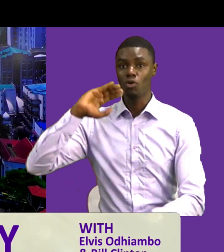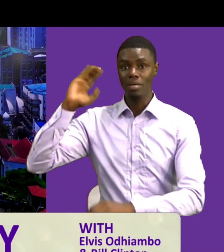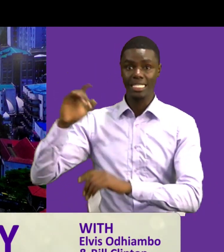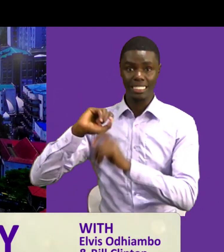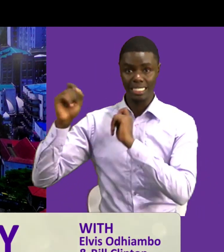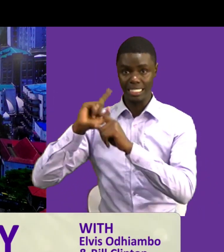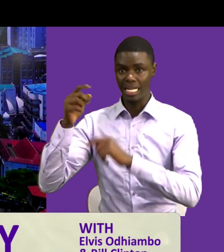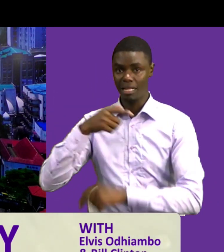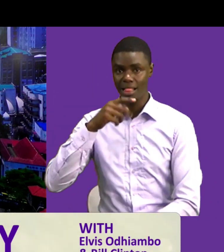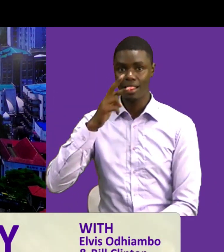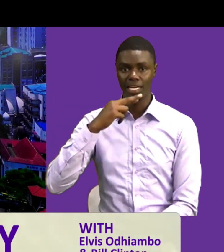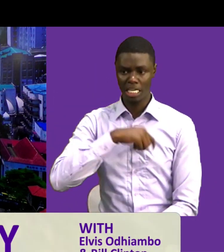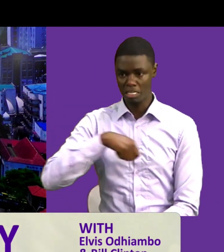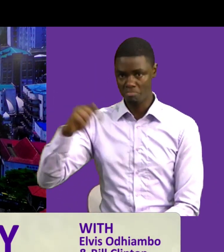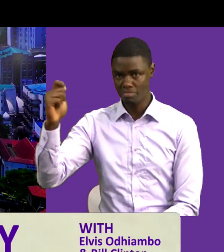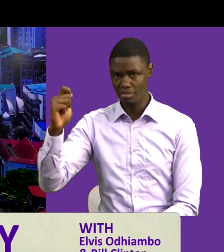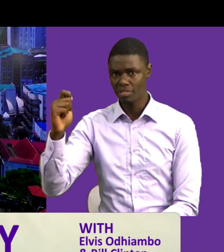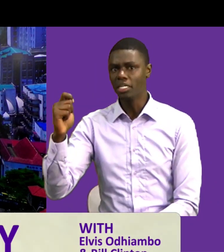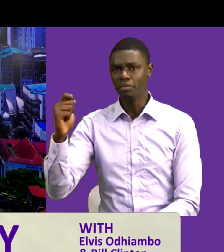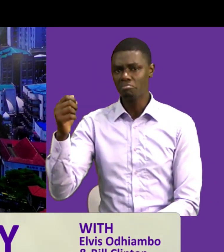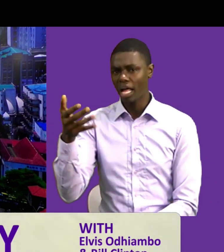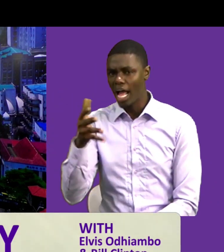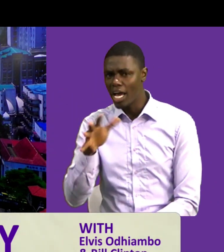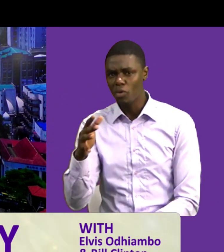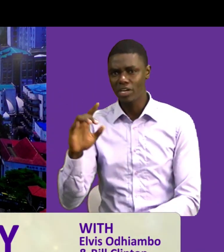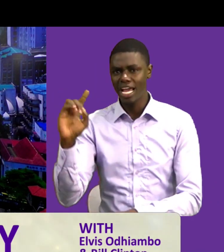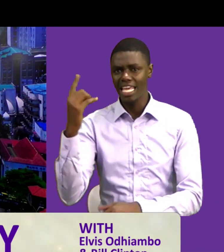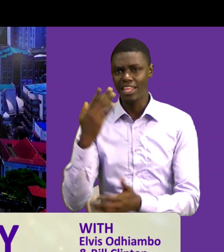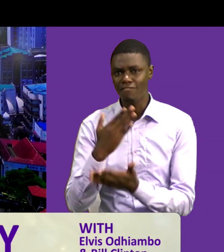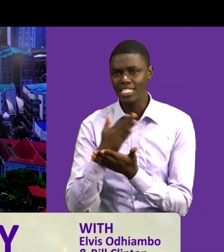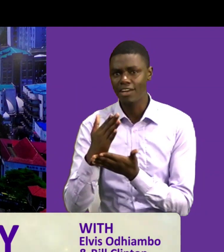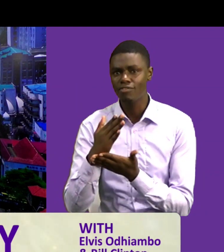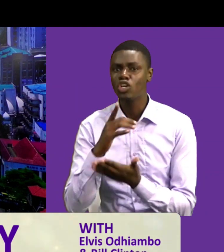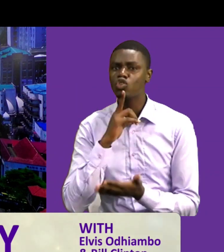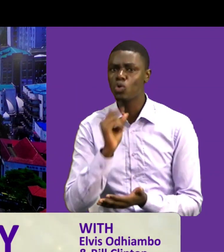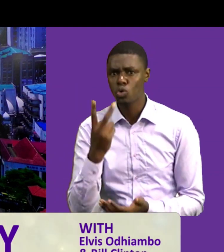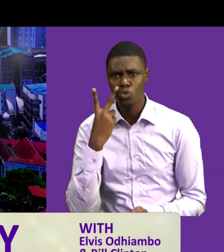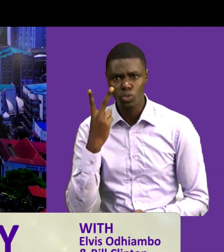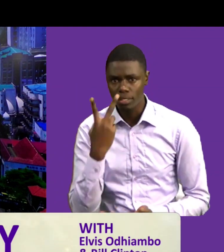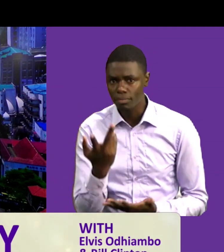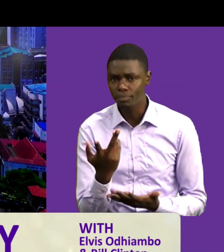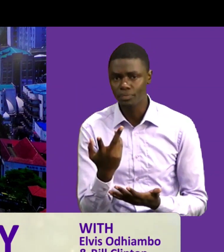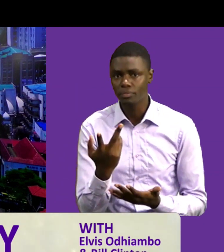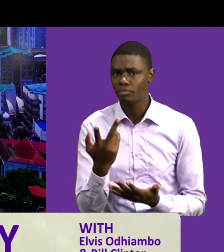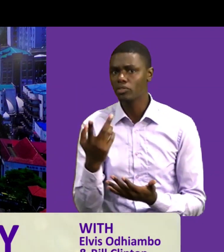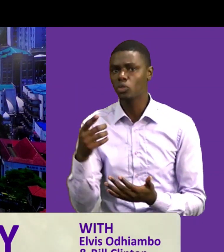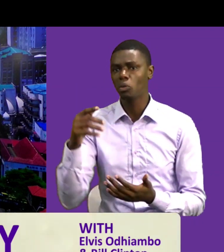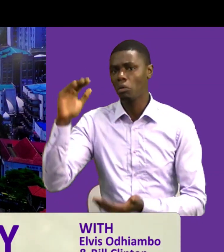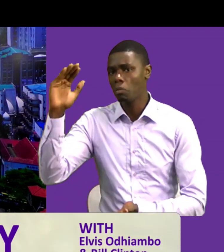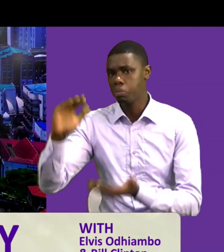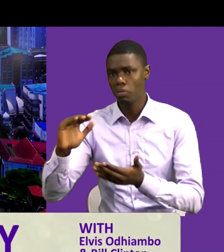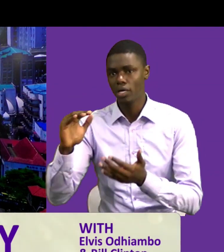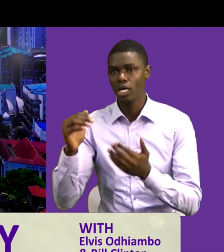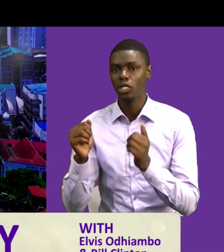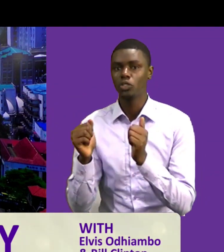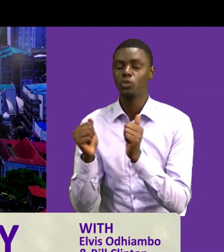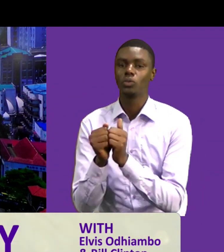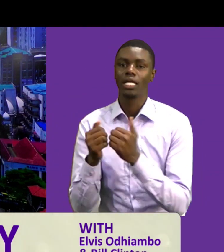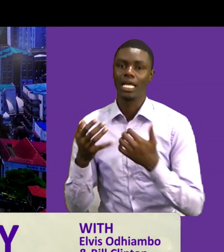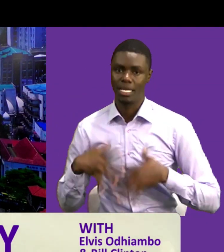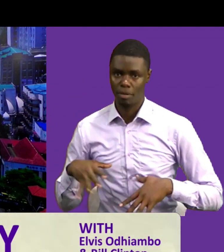a red card around in the first half. So you see, they were reduced to 10 men in the